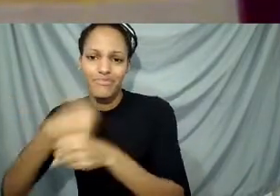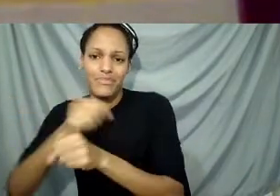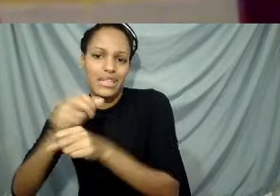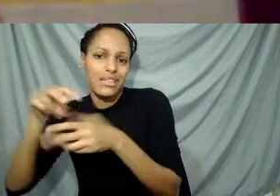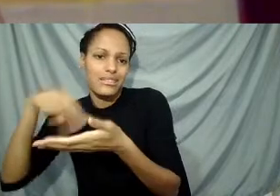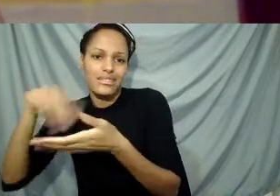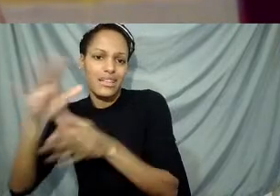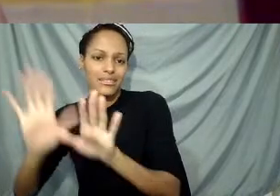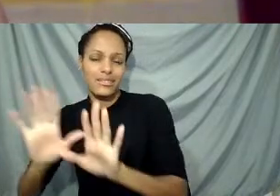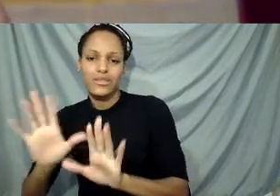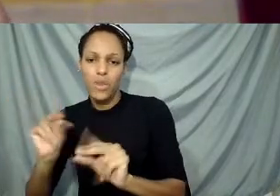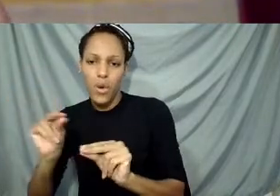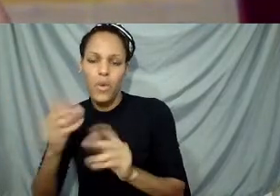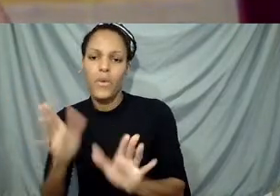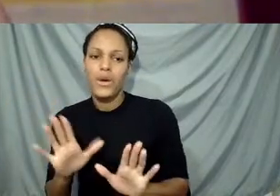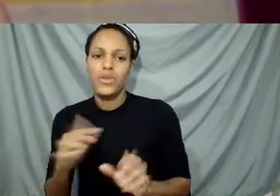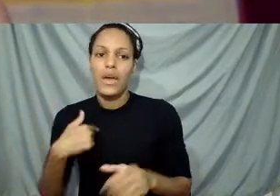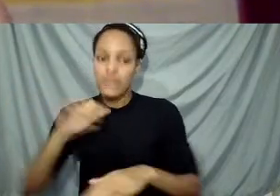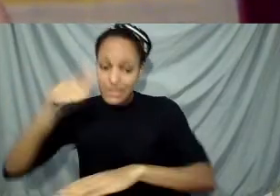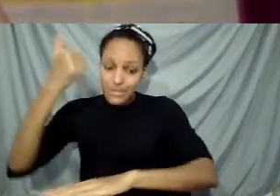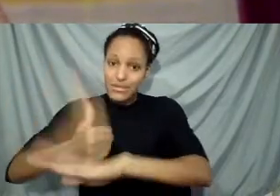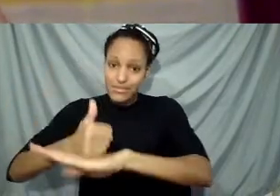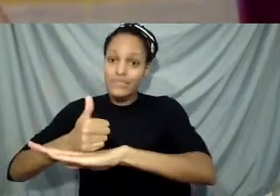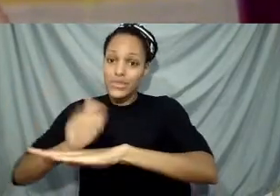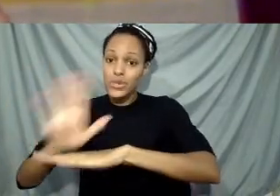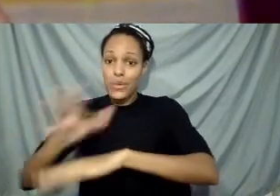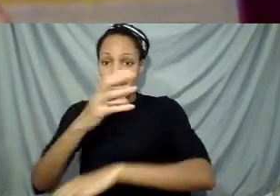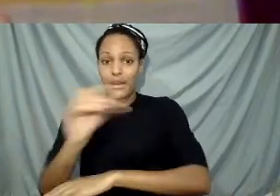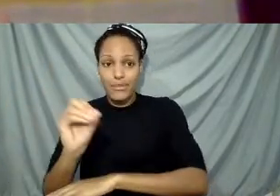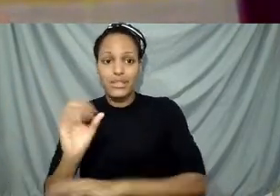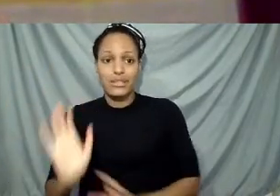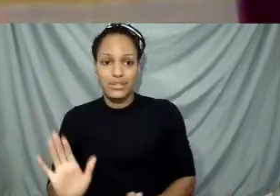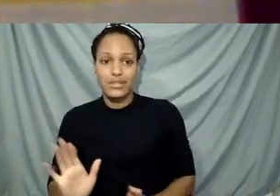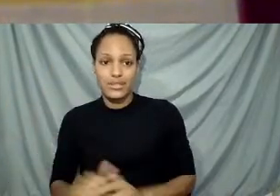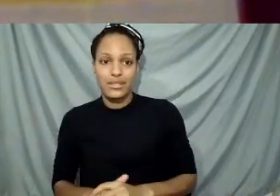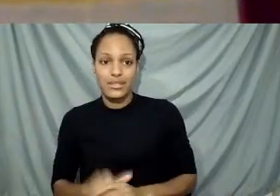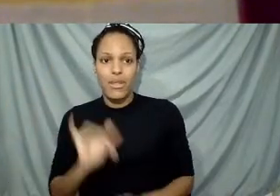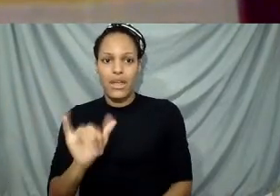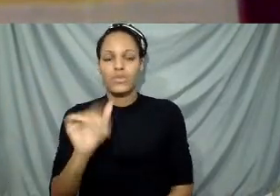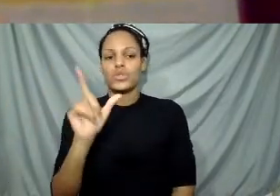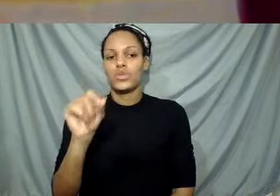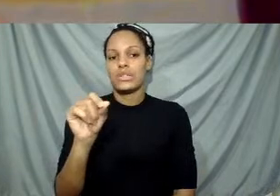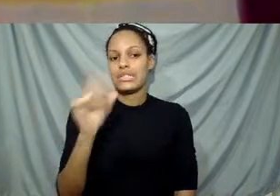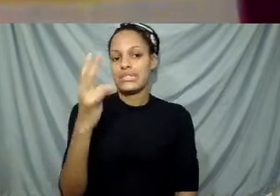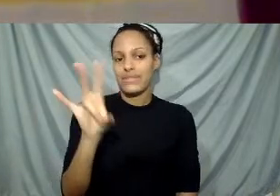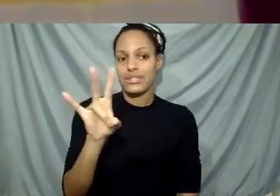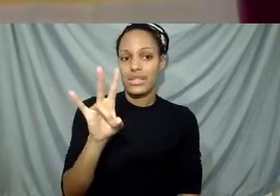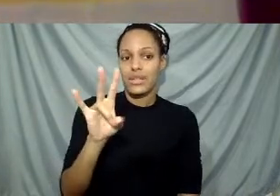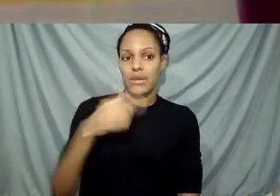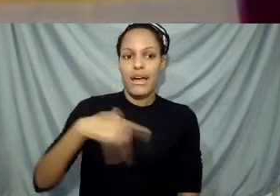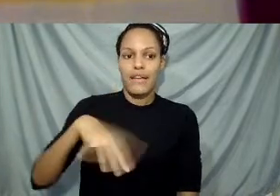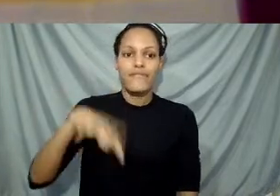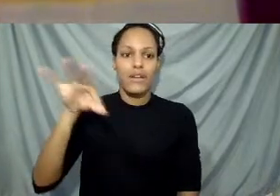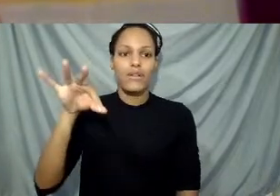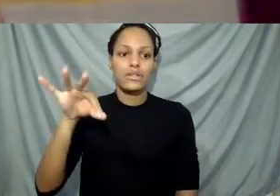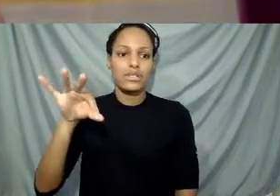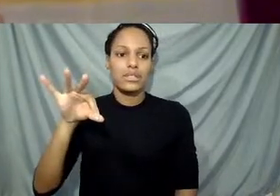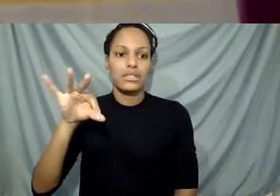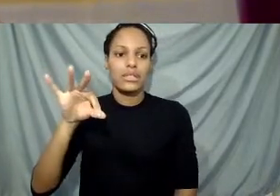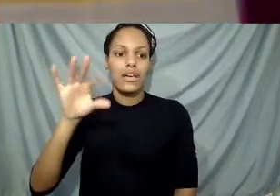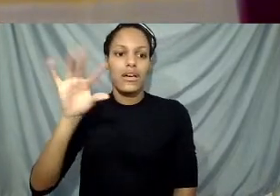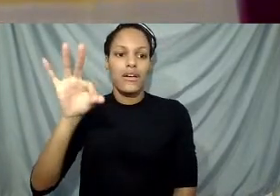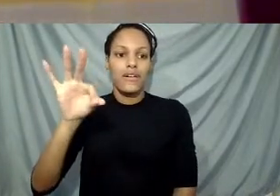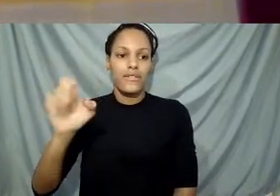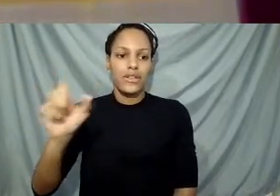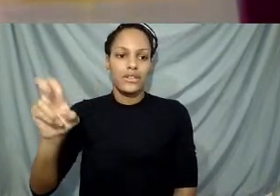company. And so that was in 2017 when I founded the Davalois Fearon Dance Company. And the mission